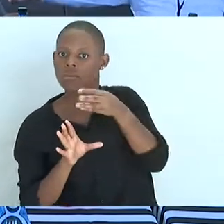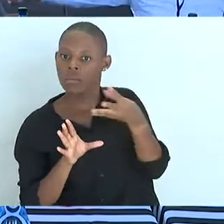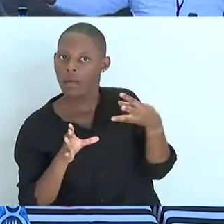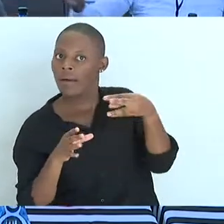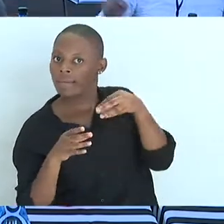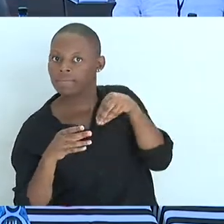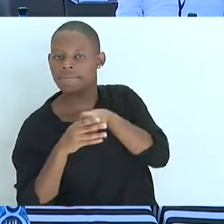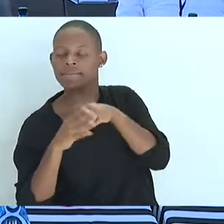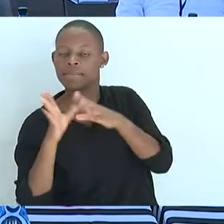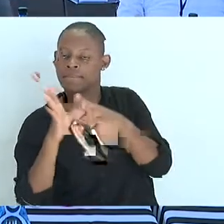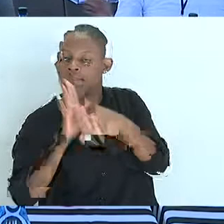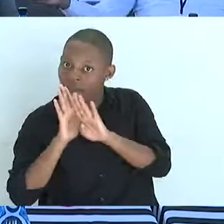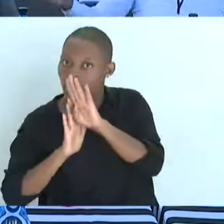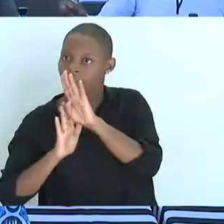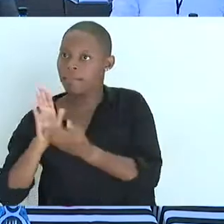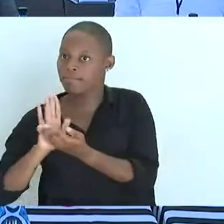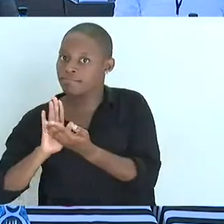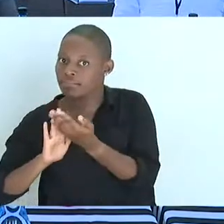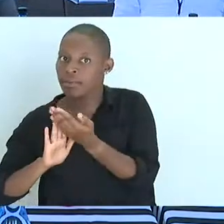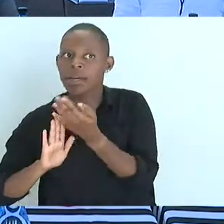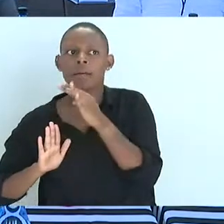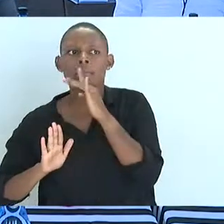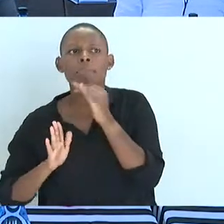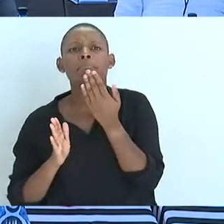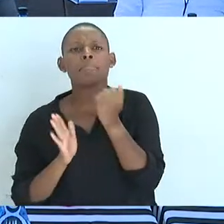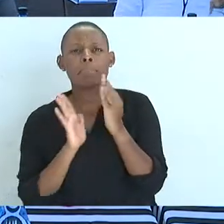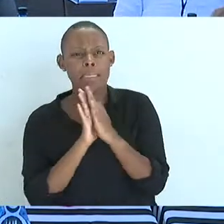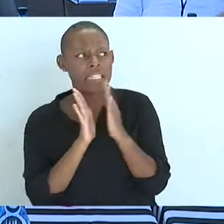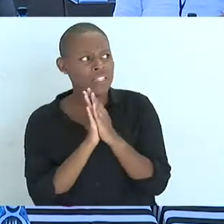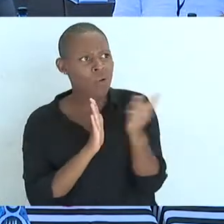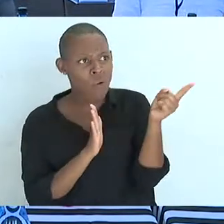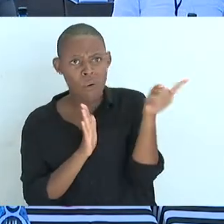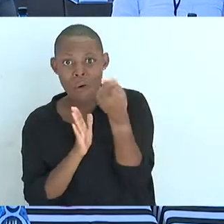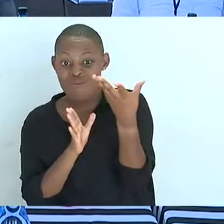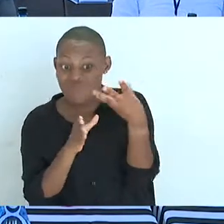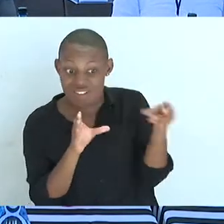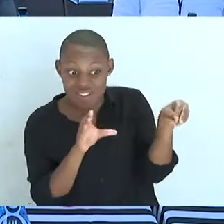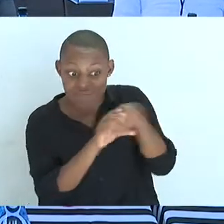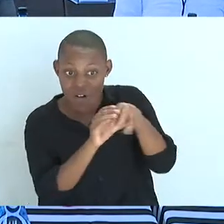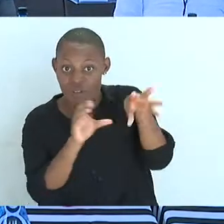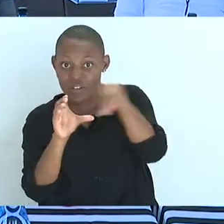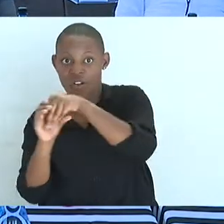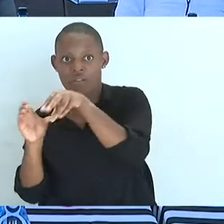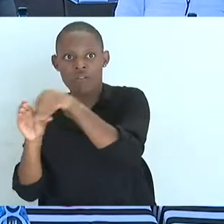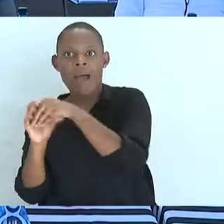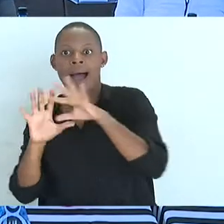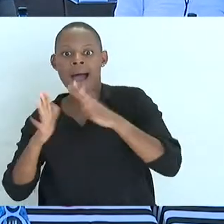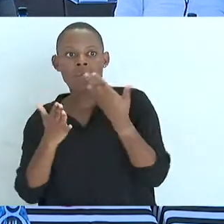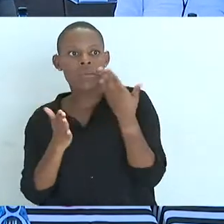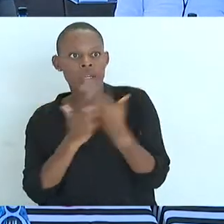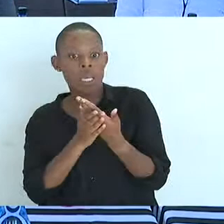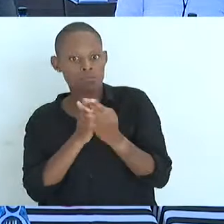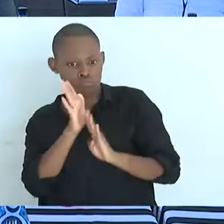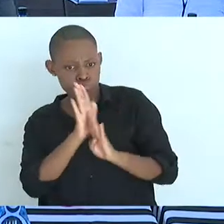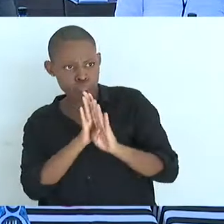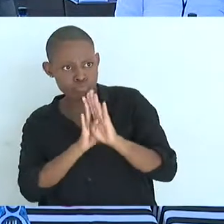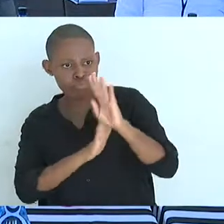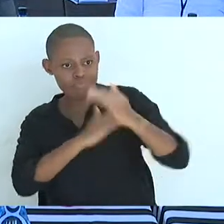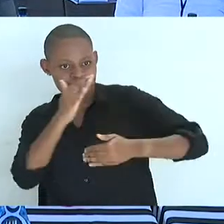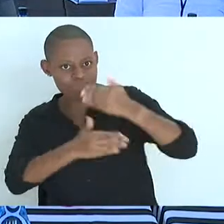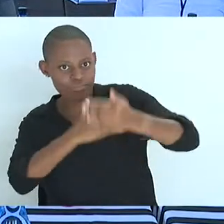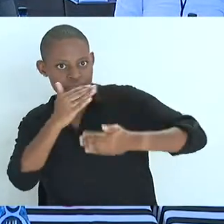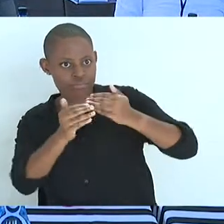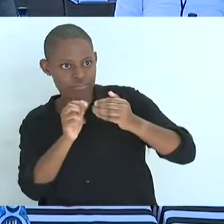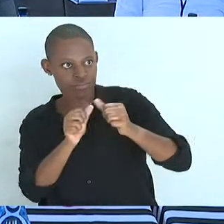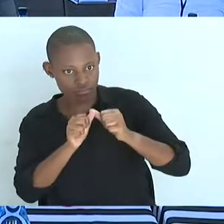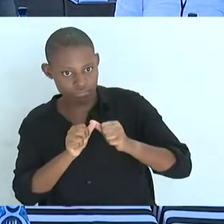socio-economic developments, let us all take part in driving socio-economic transformation